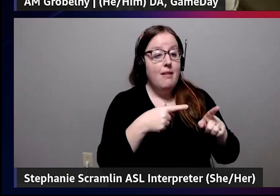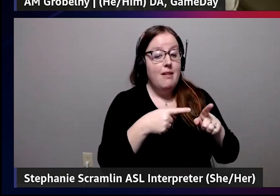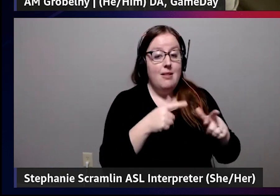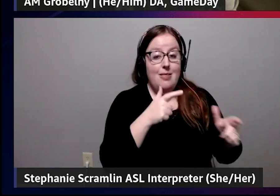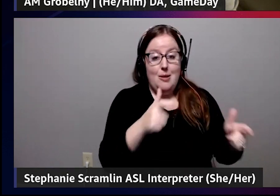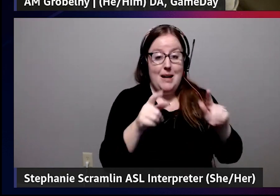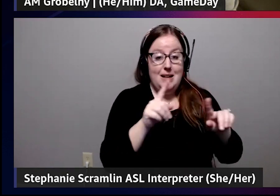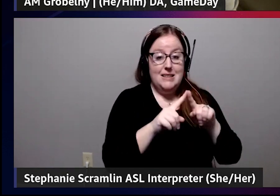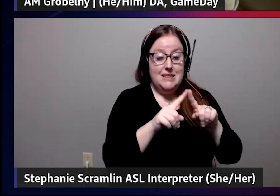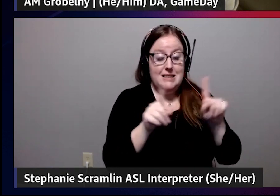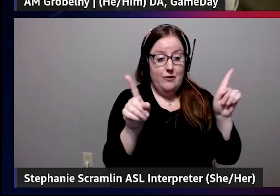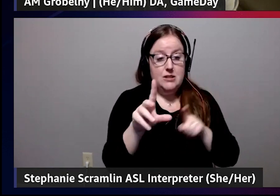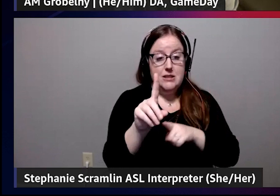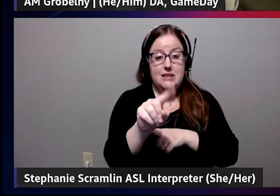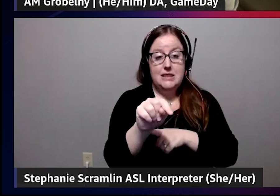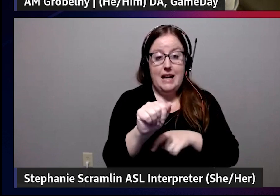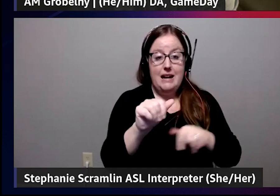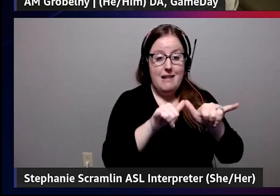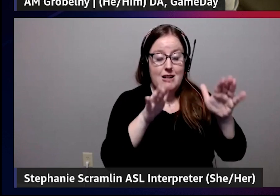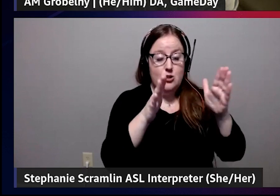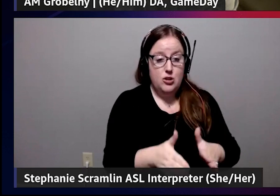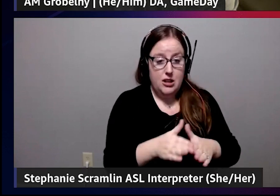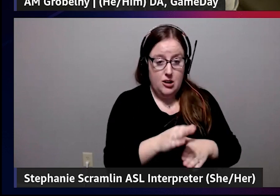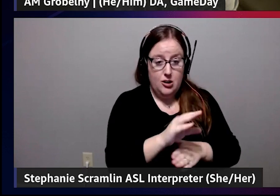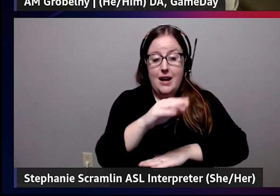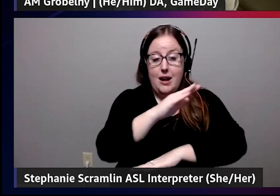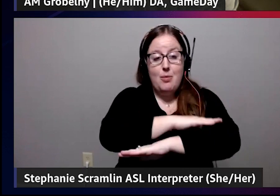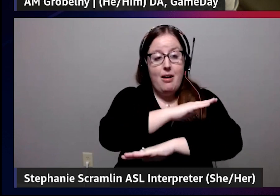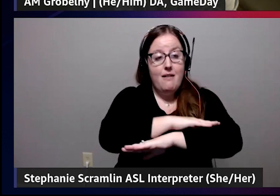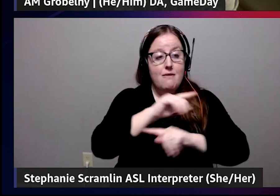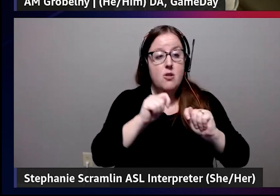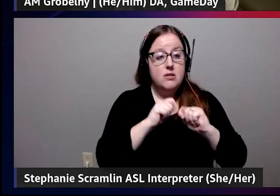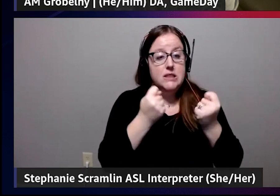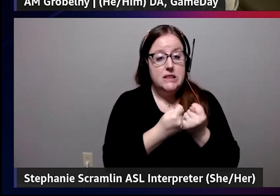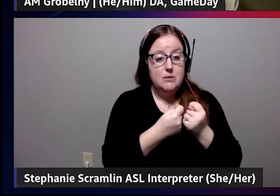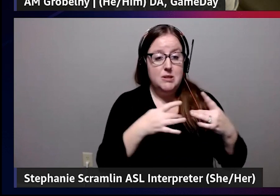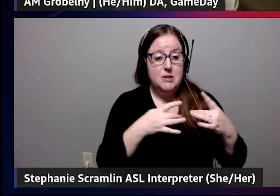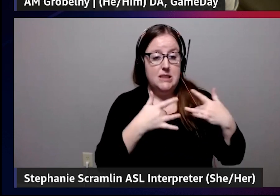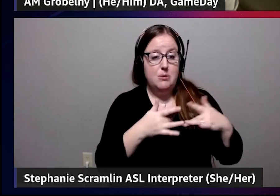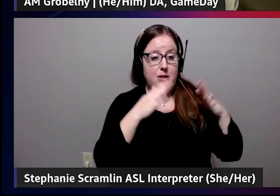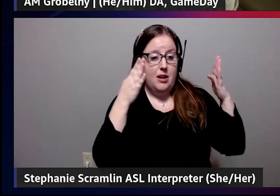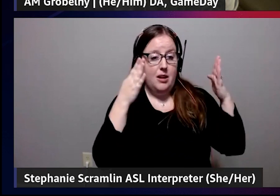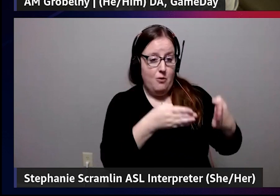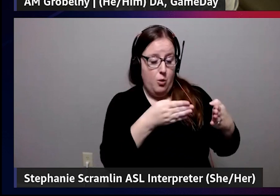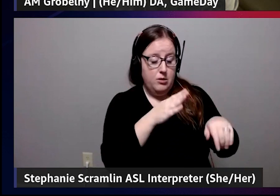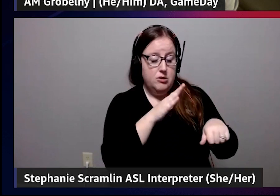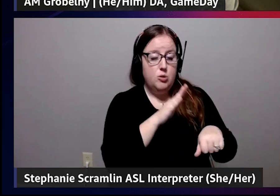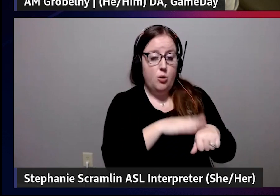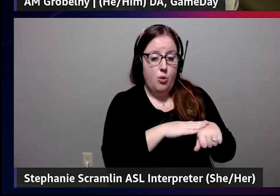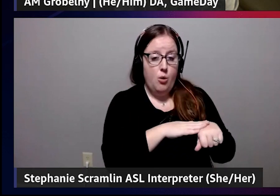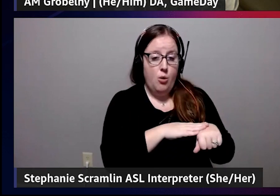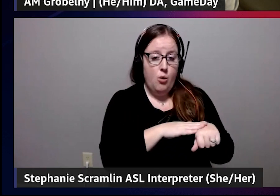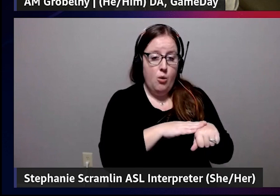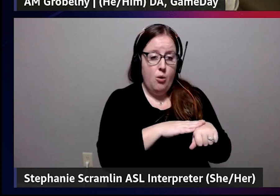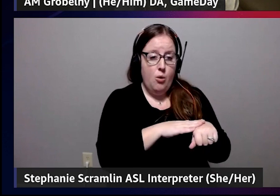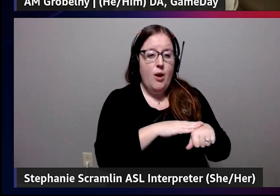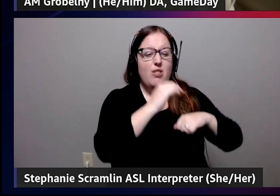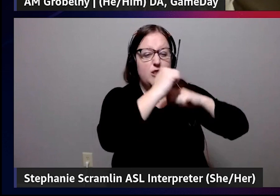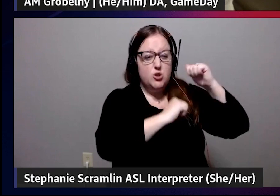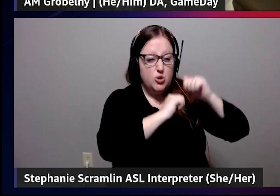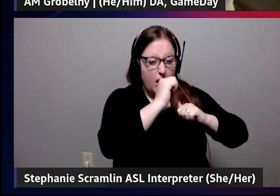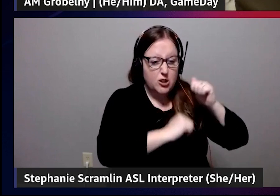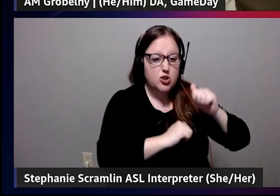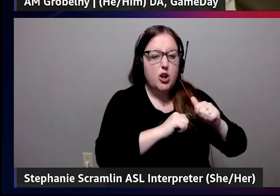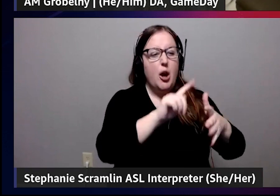that data engineers and data platform teams usually focus on the infrastructure and